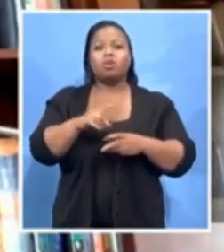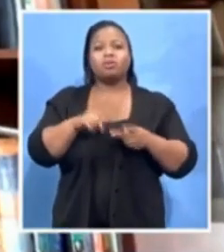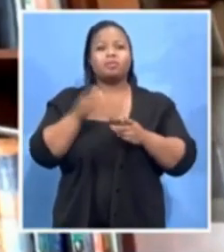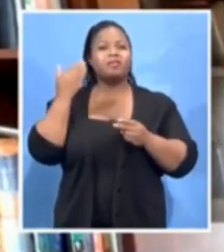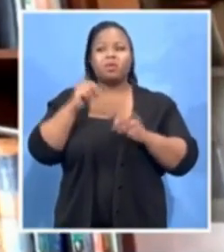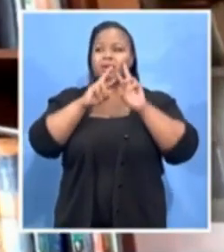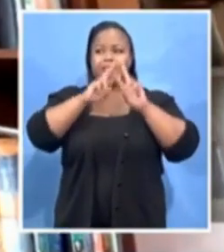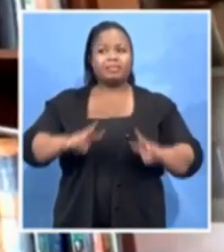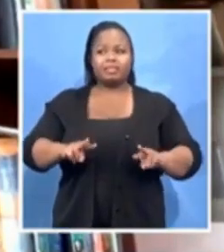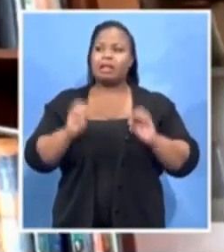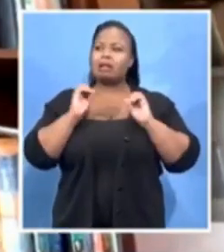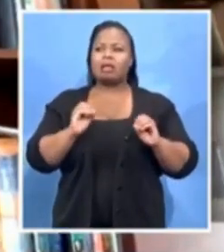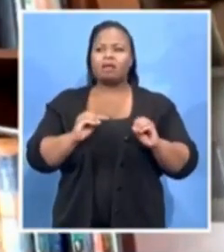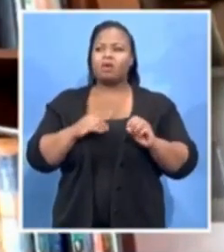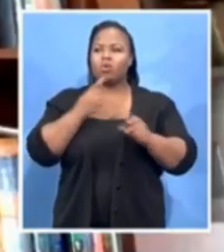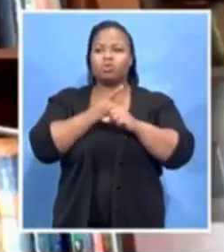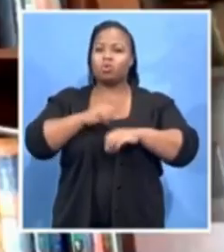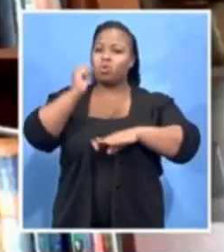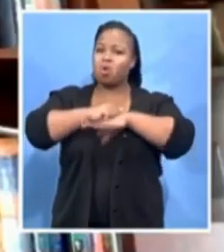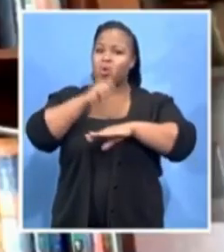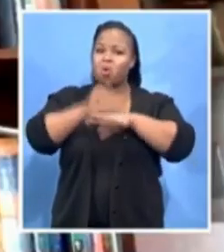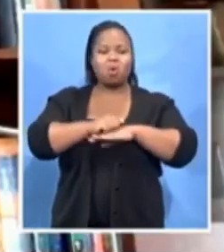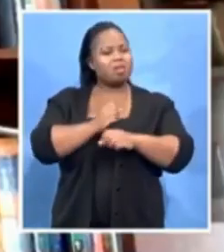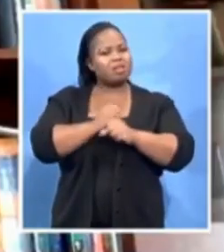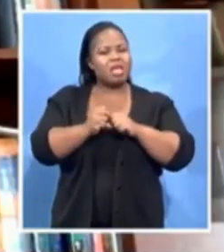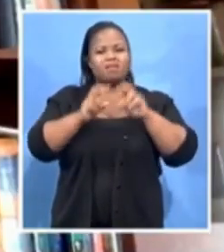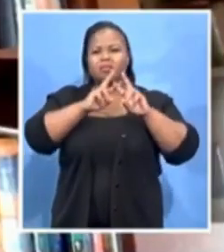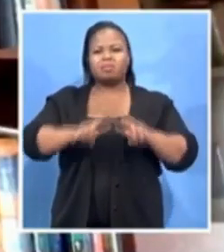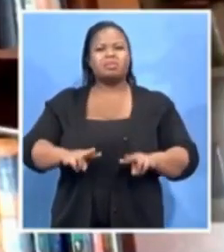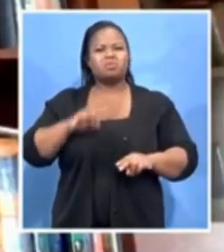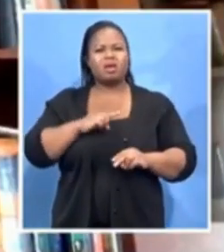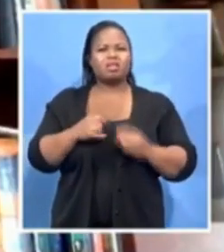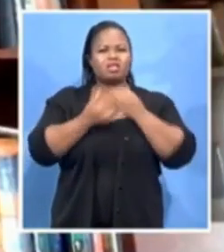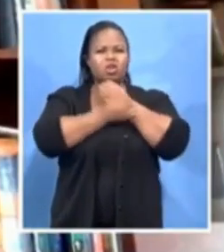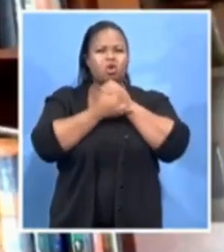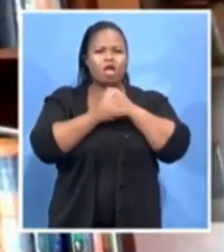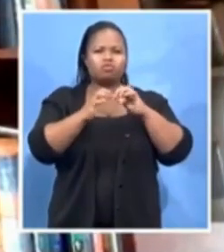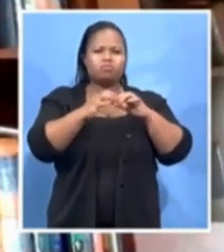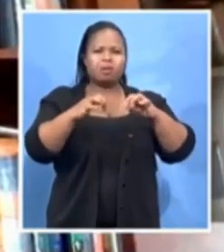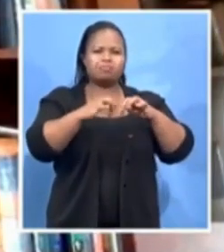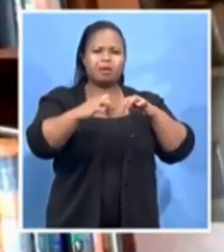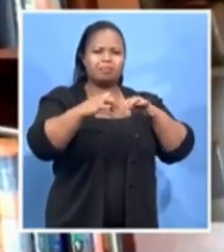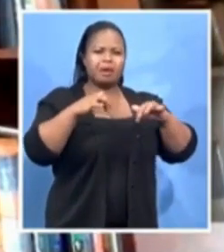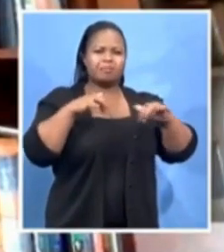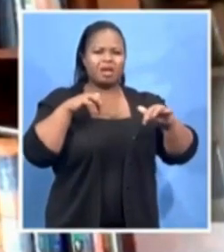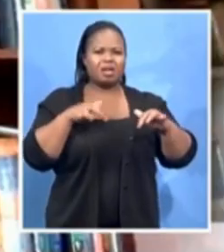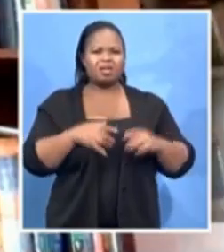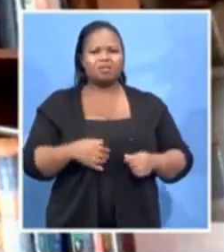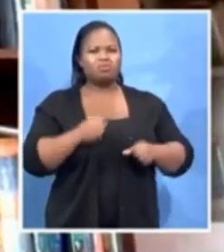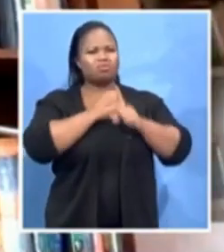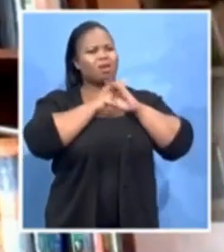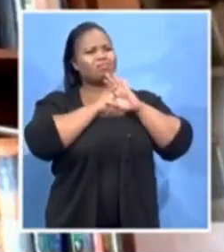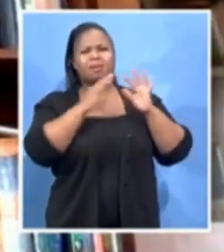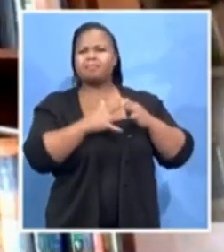destabilizing these countries to ensure that Africans are not united. And after